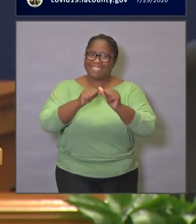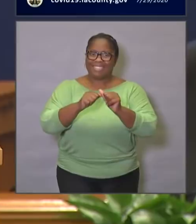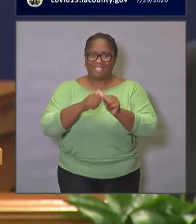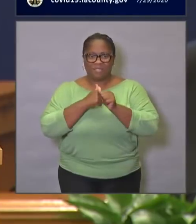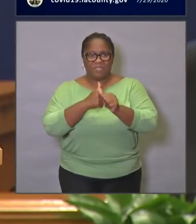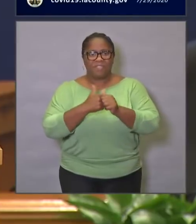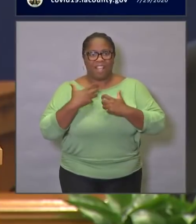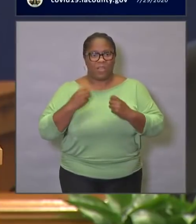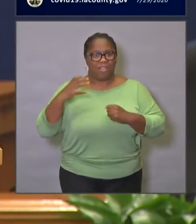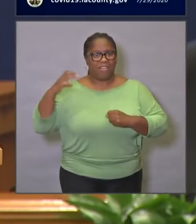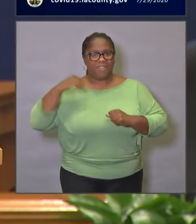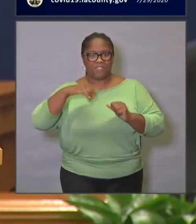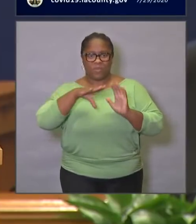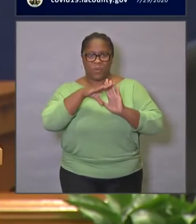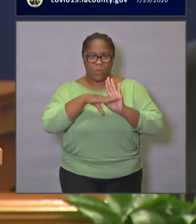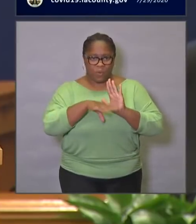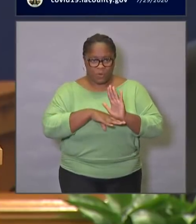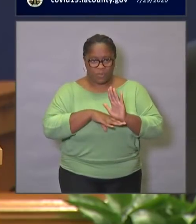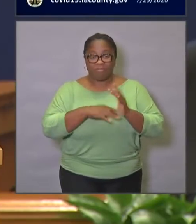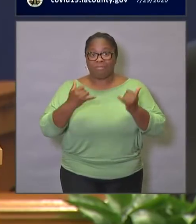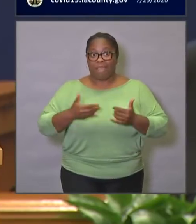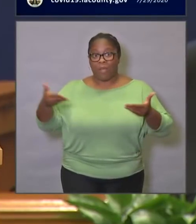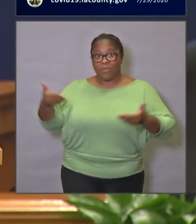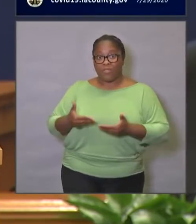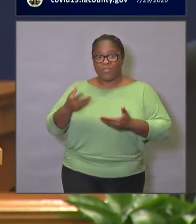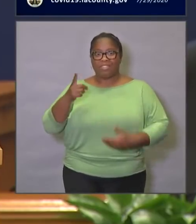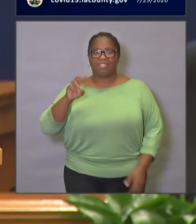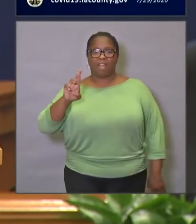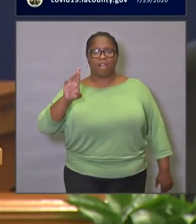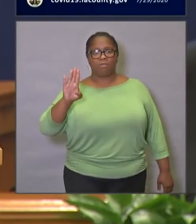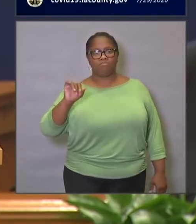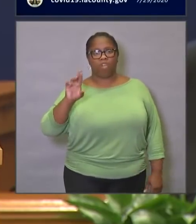And now I'd like to introduce Dr. Barbara Ferrer.